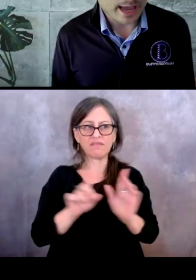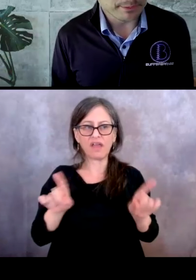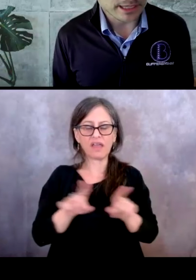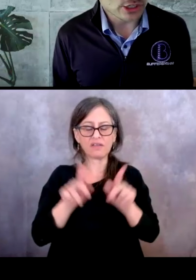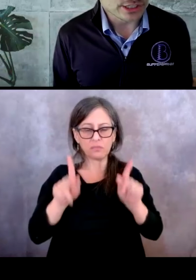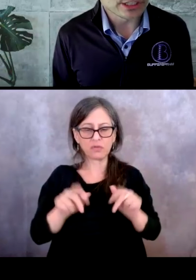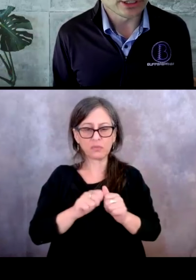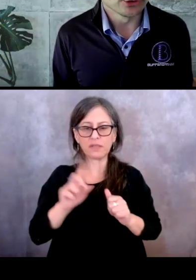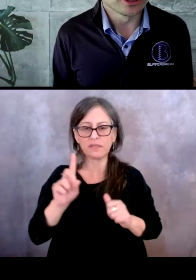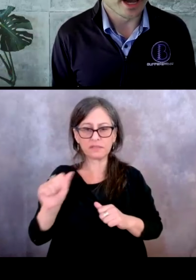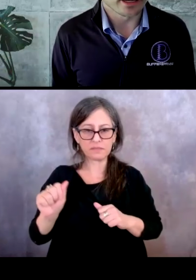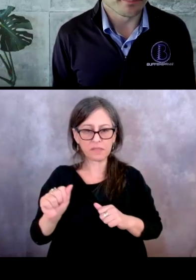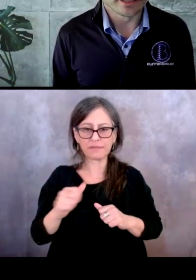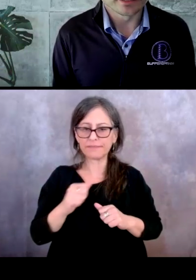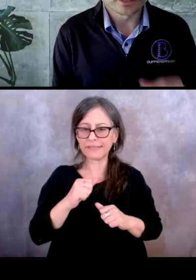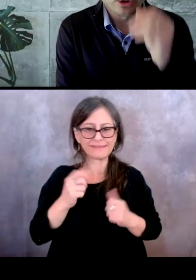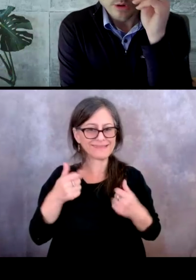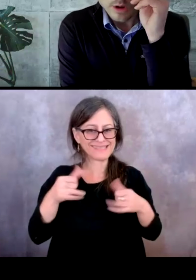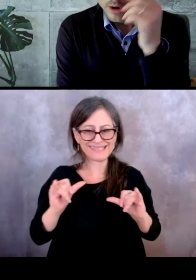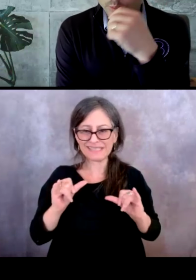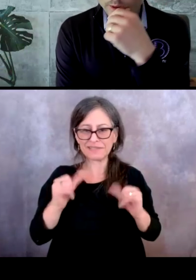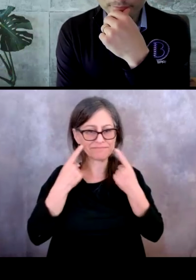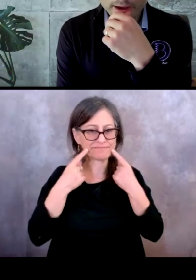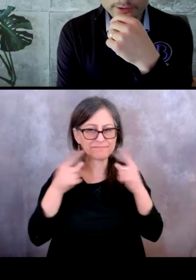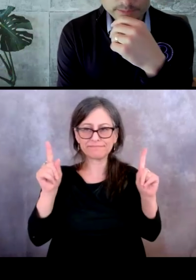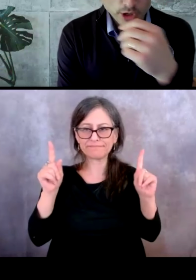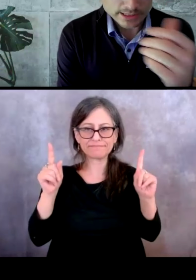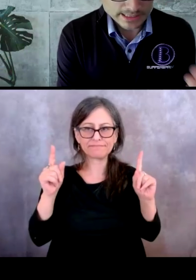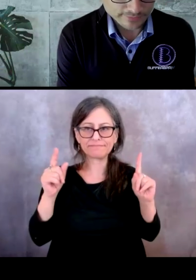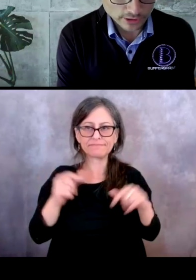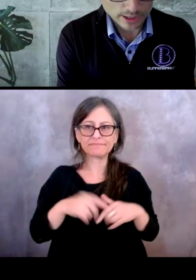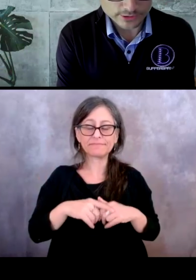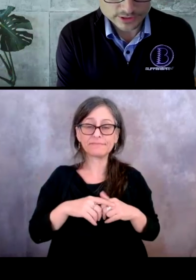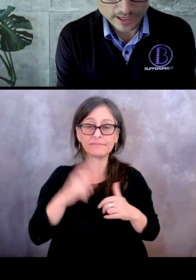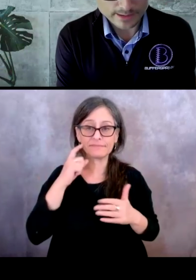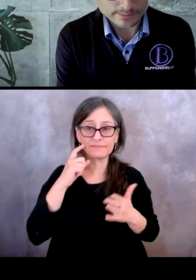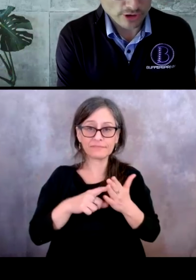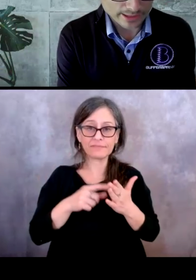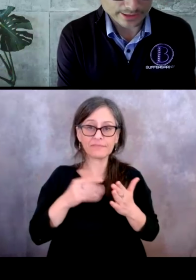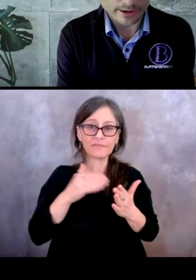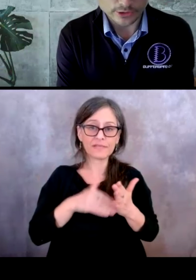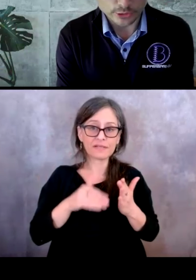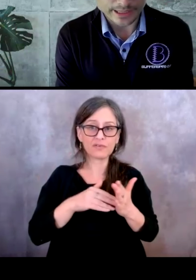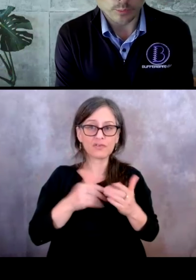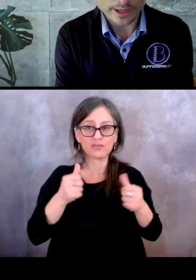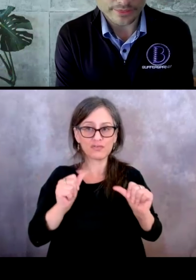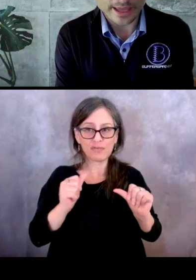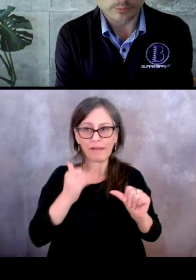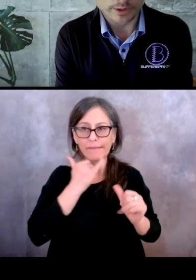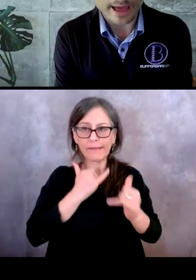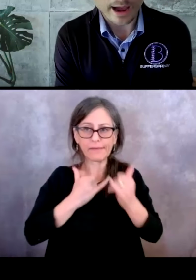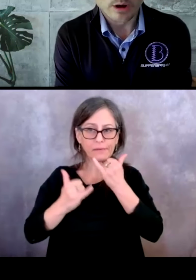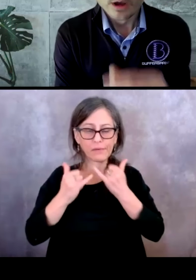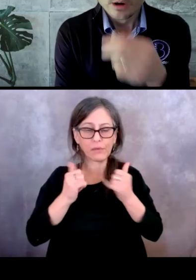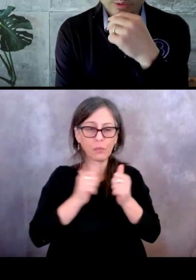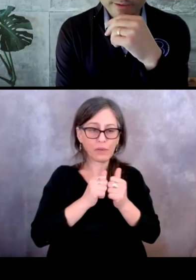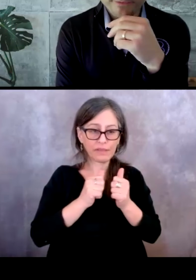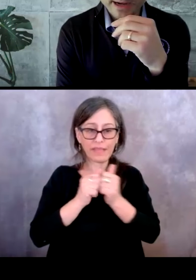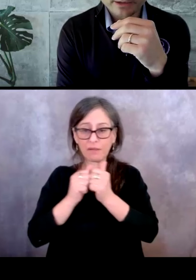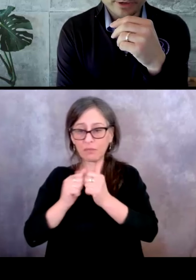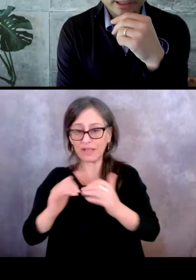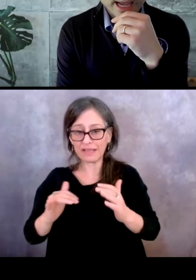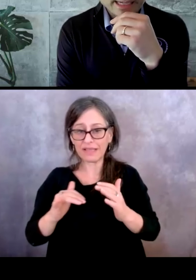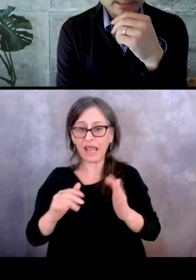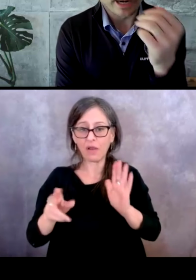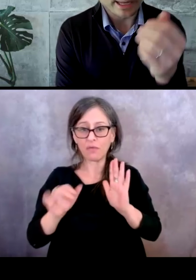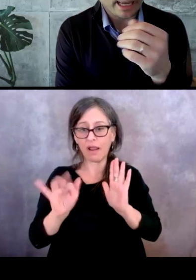then the application still did not come in. So what I found in this process, after hundreds of times trial and error, doing it with and without, what I